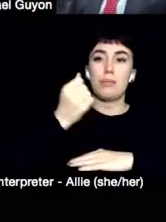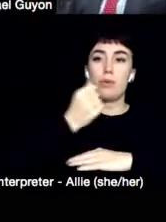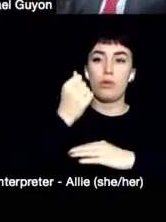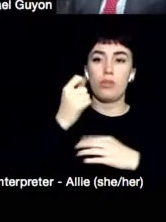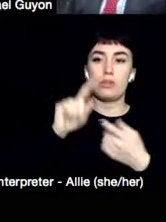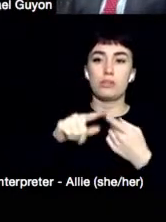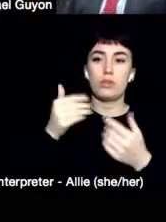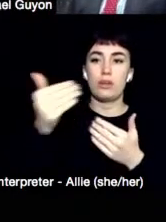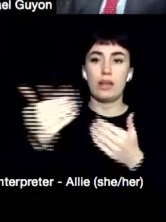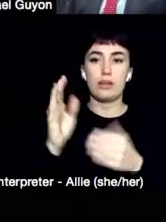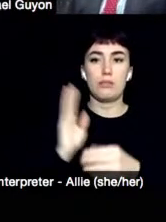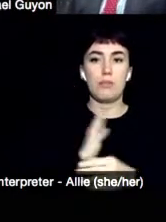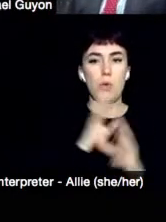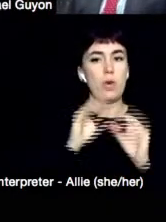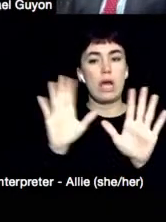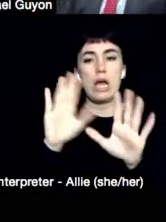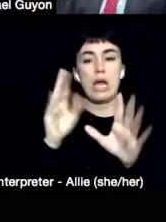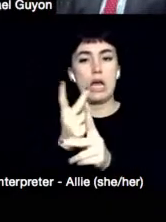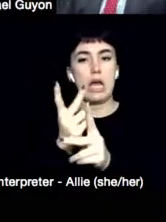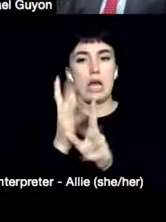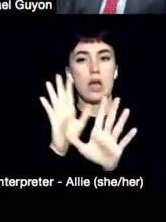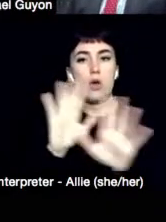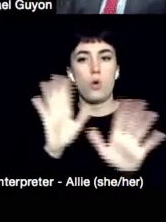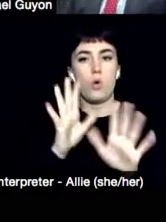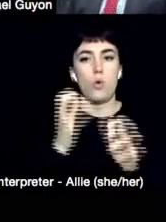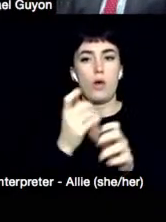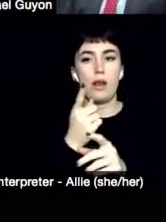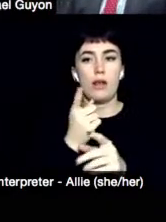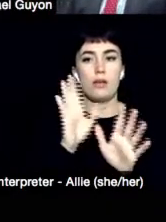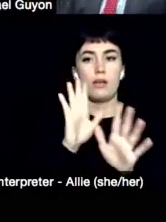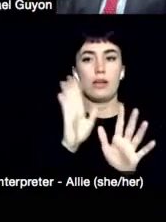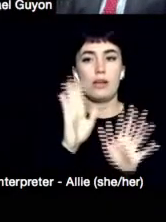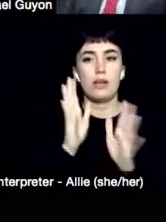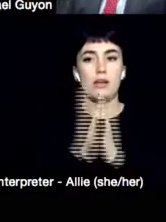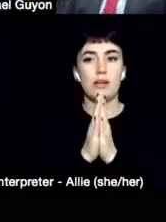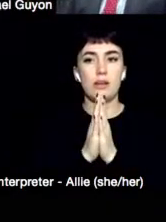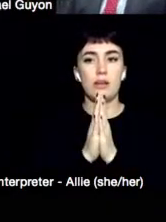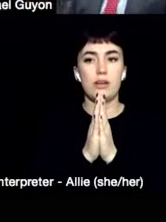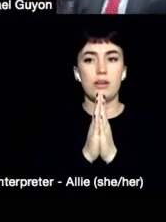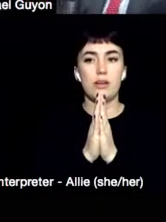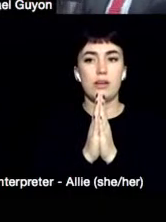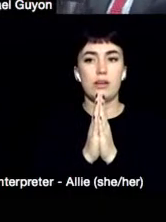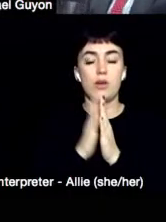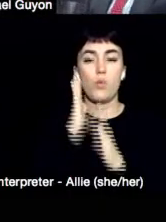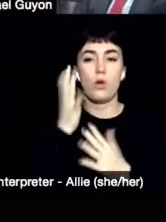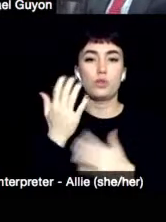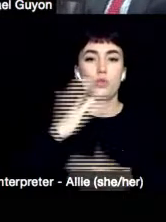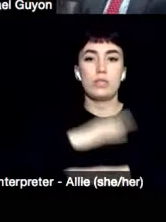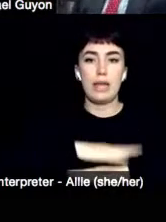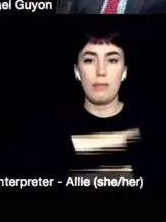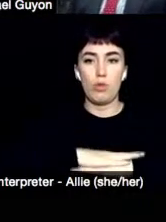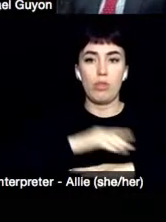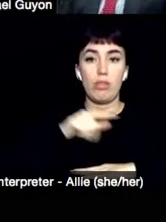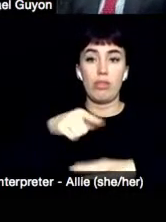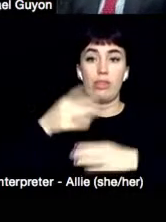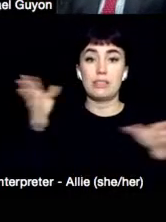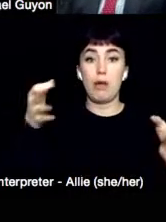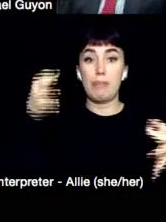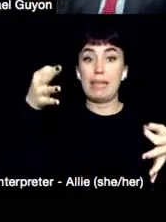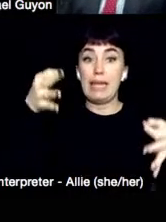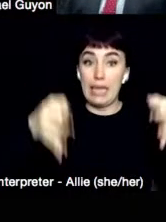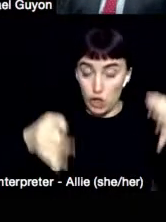I want to just start. I wanted to table this public